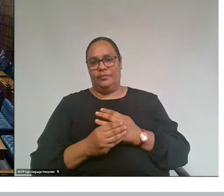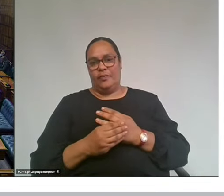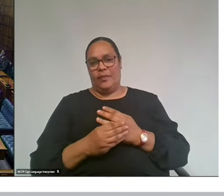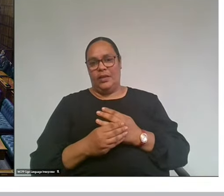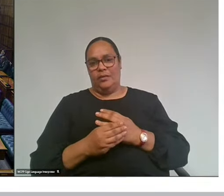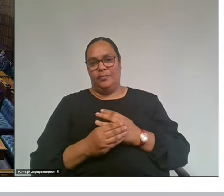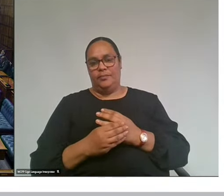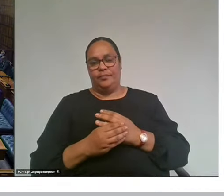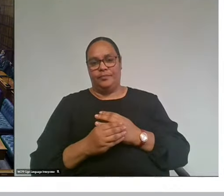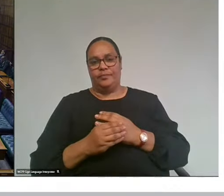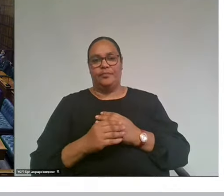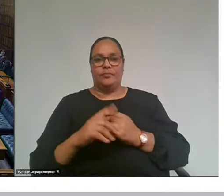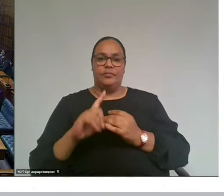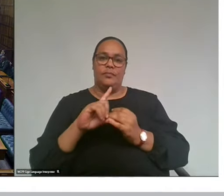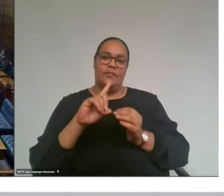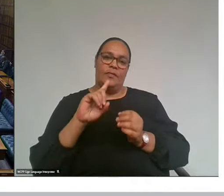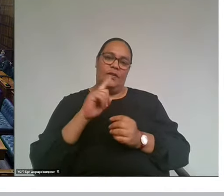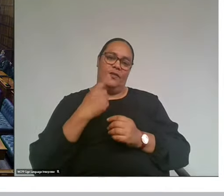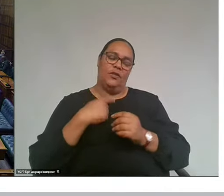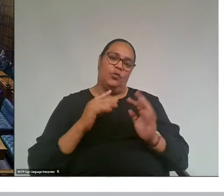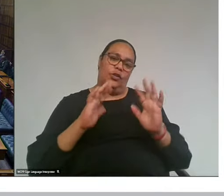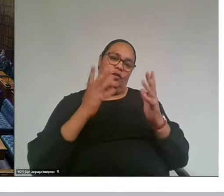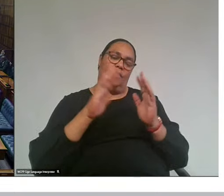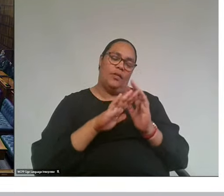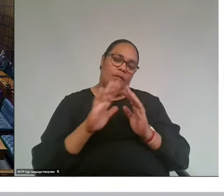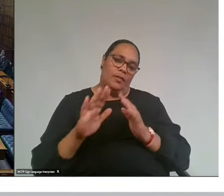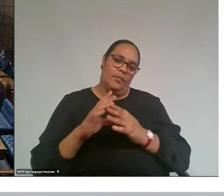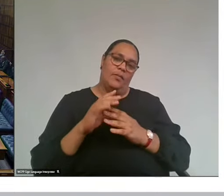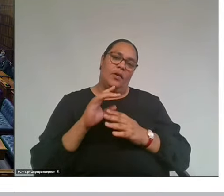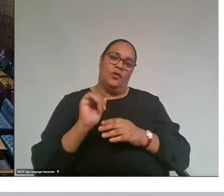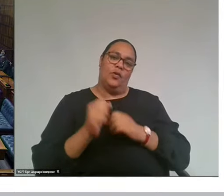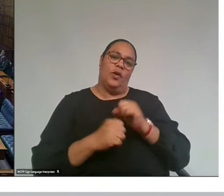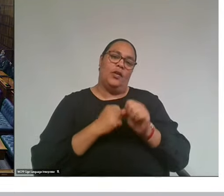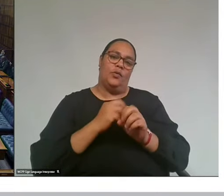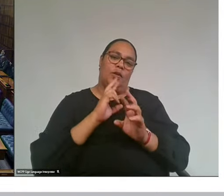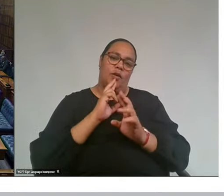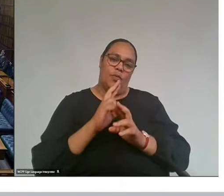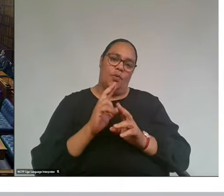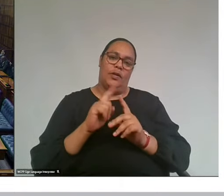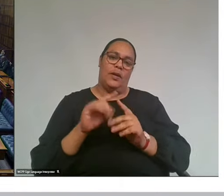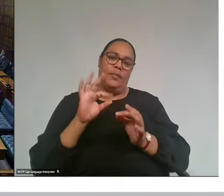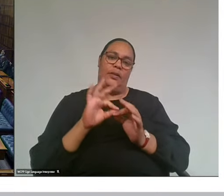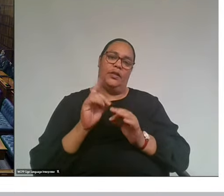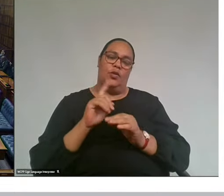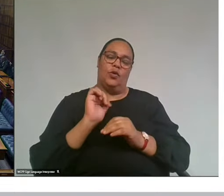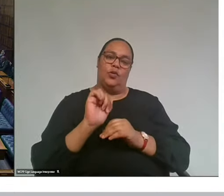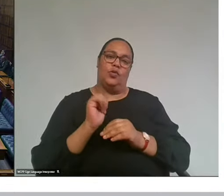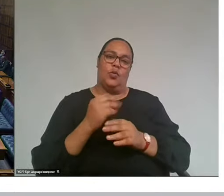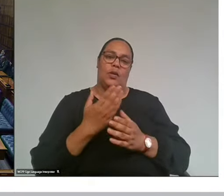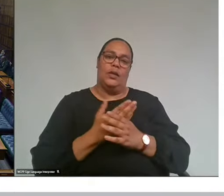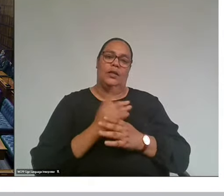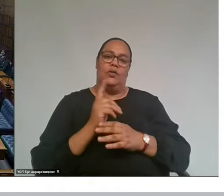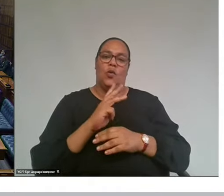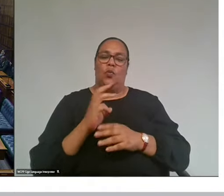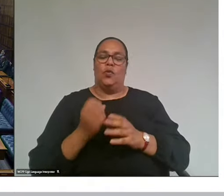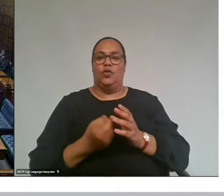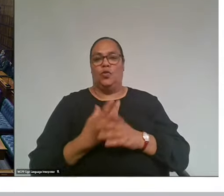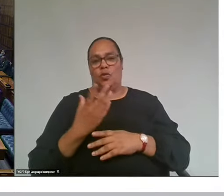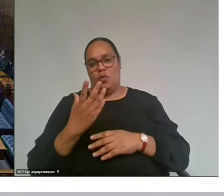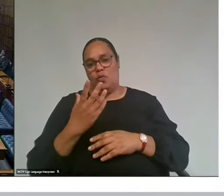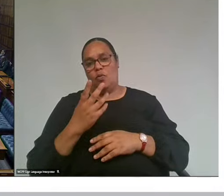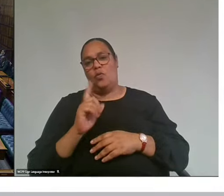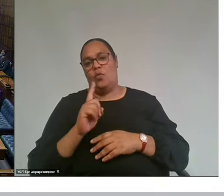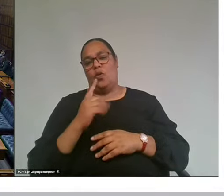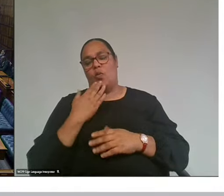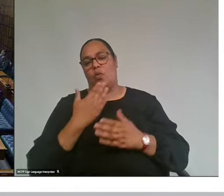proposed resolution is that we congratulate them on their annual reports and particularly then in the case of westrow that's